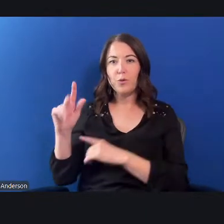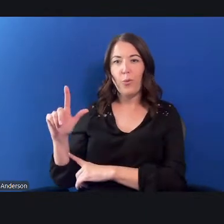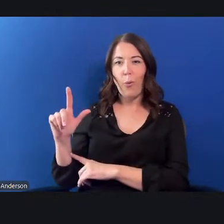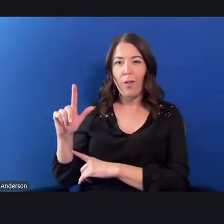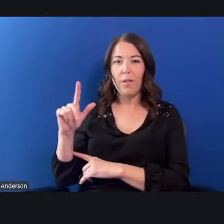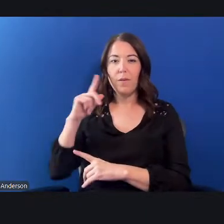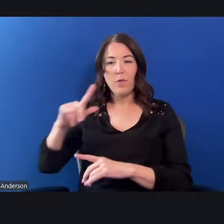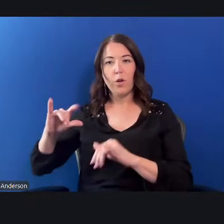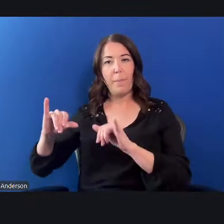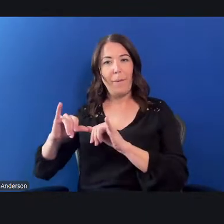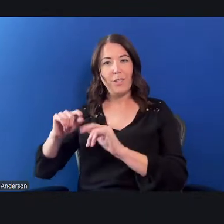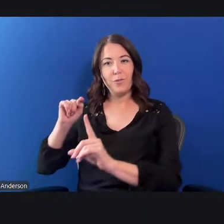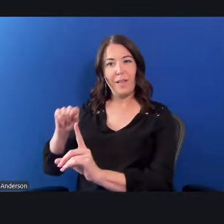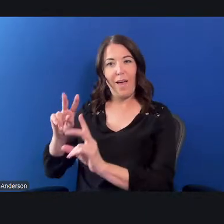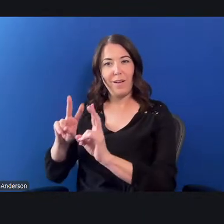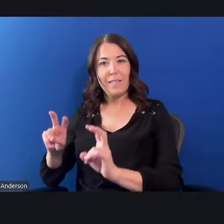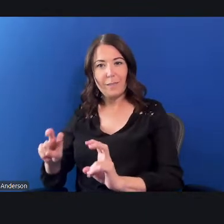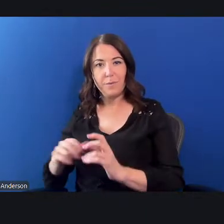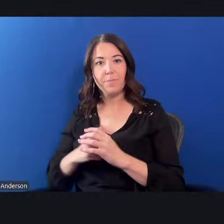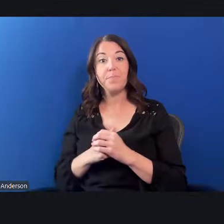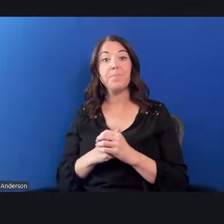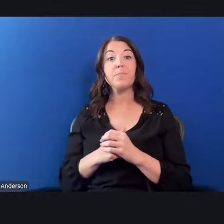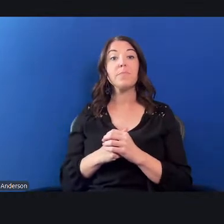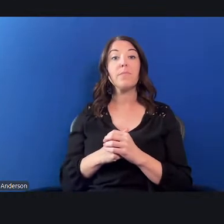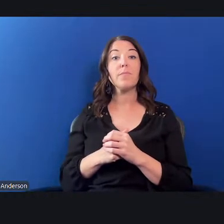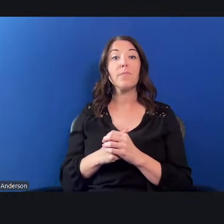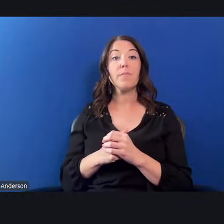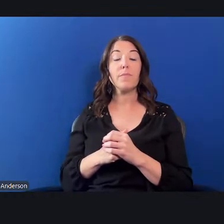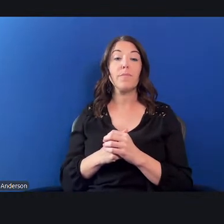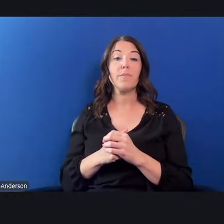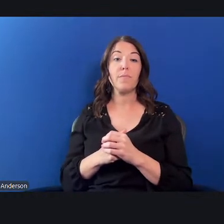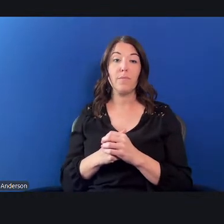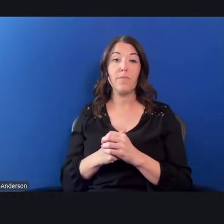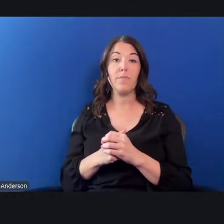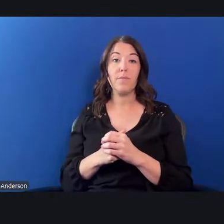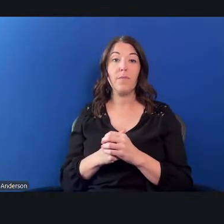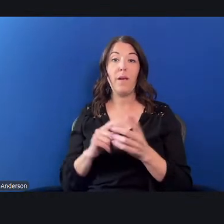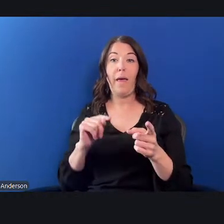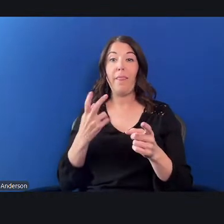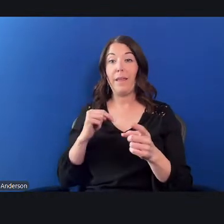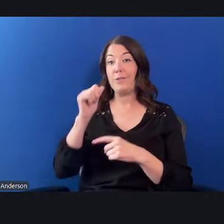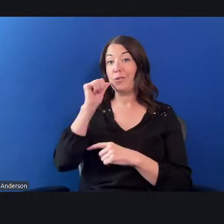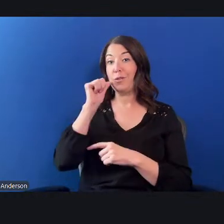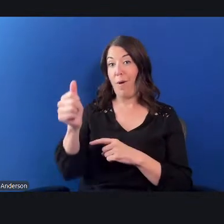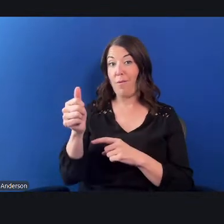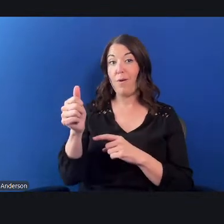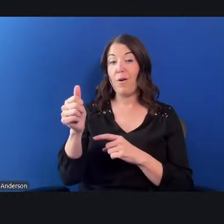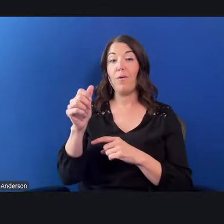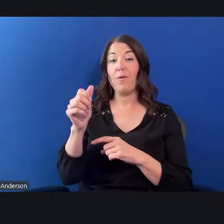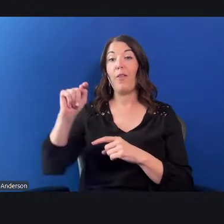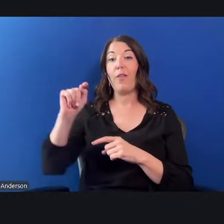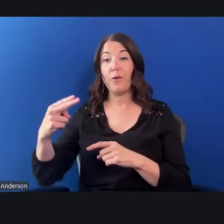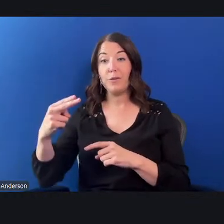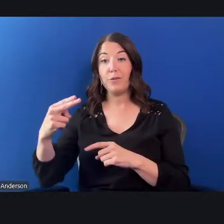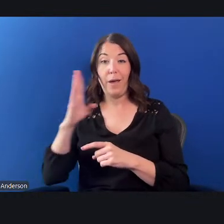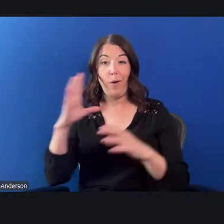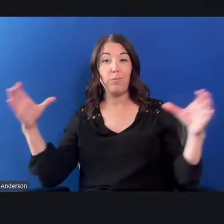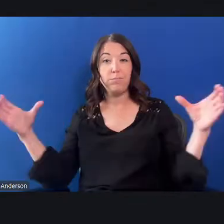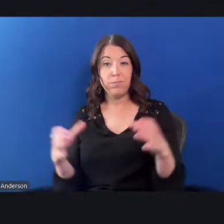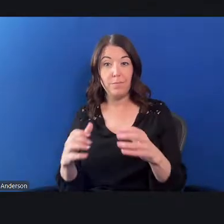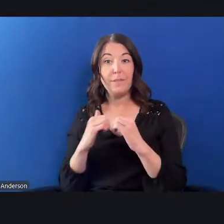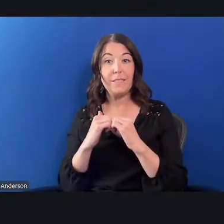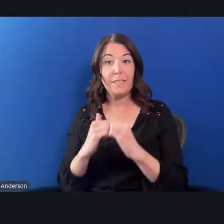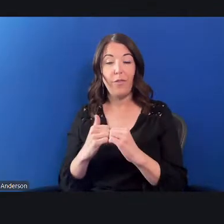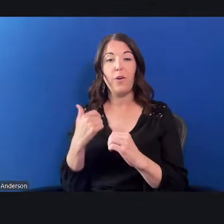that. In the work up to the engagement we're going to have tomorrow and on Thursday, we've been